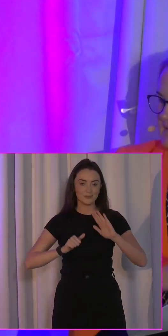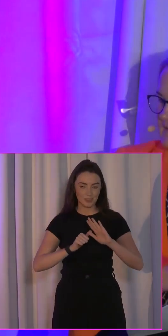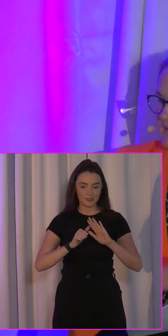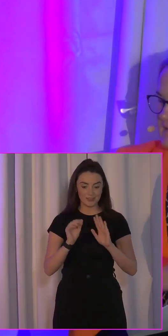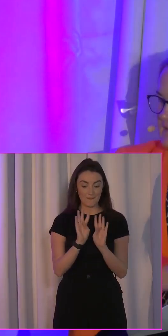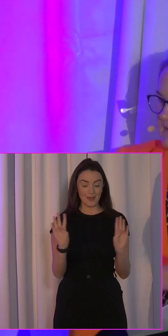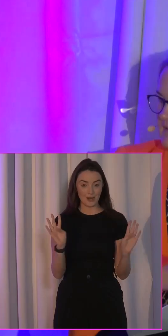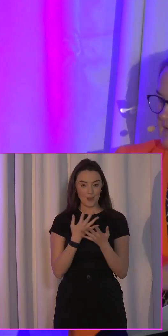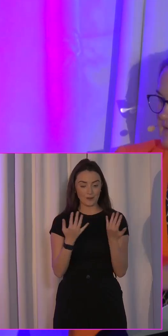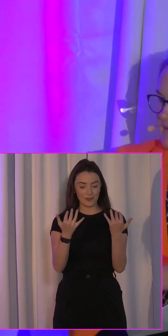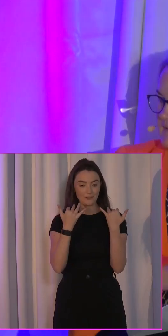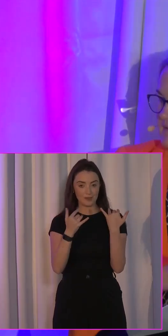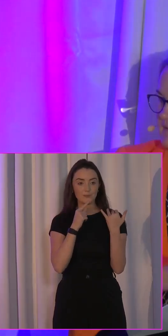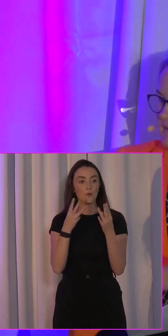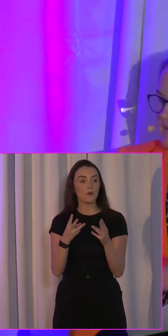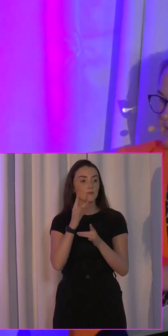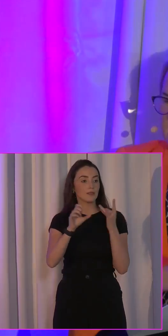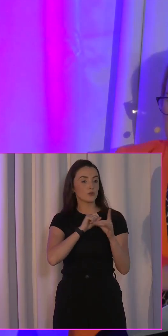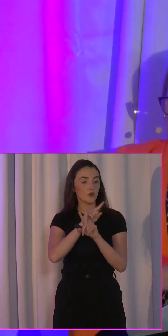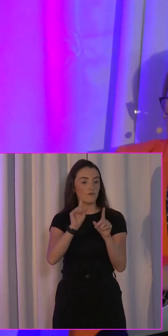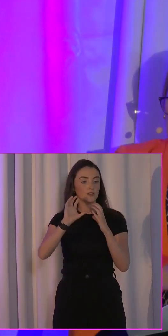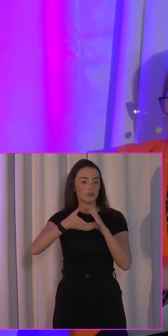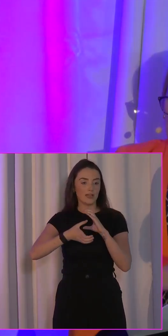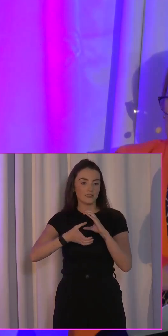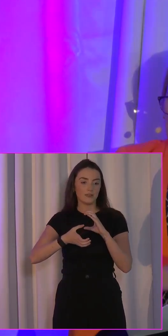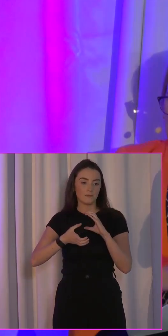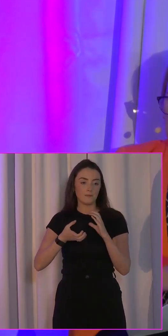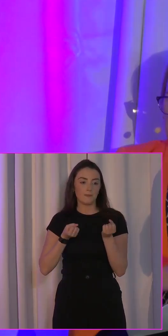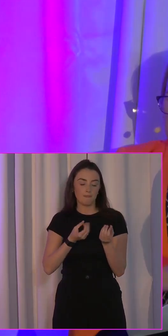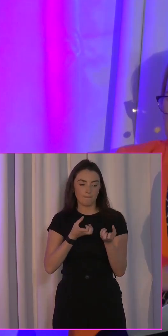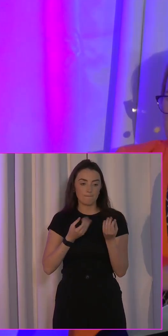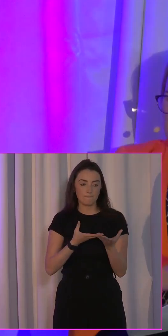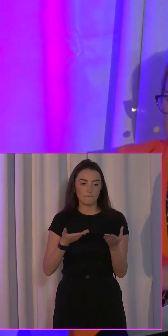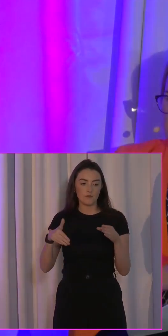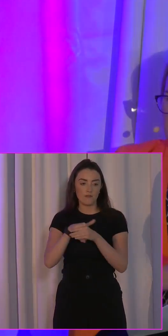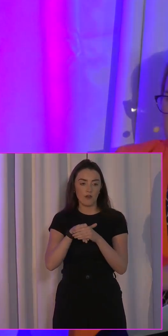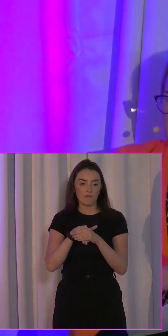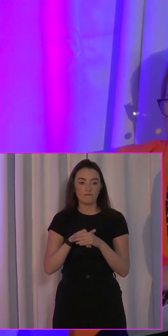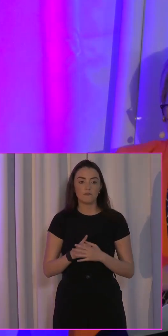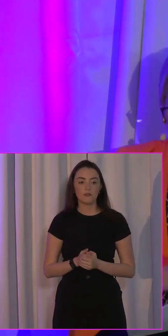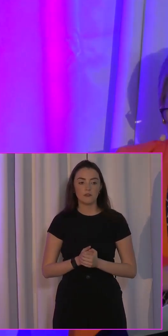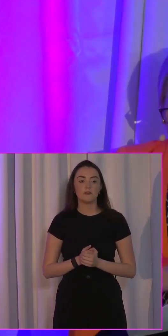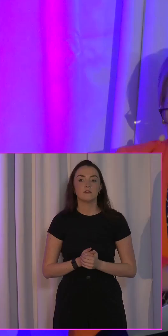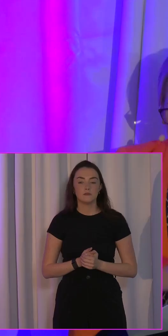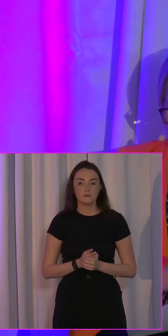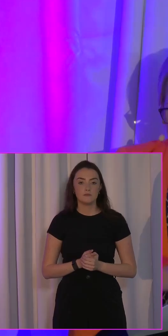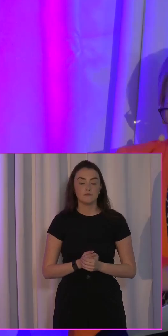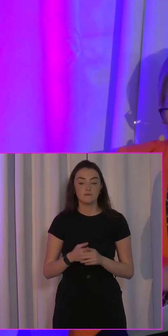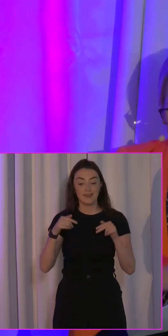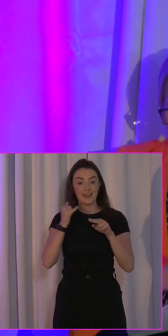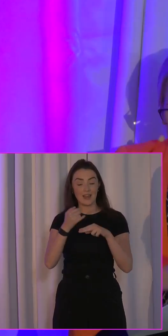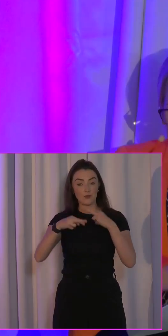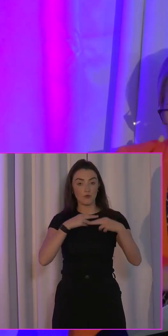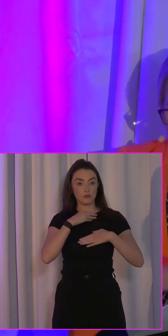with us, but we want to make sure that you have the opportunity to ask questions and to contribute to the discussion, both those who are in the room with us today and those who are joining